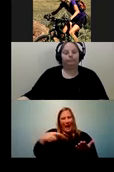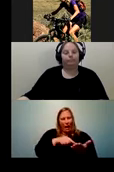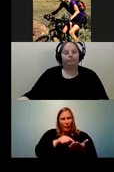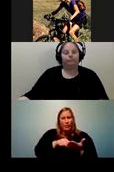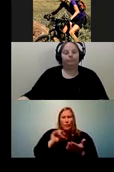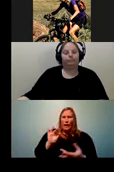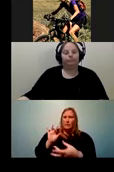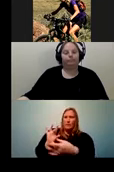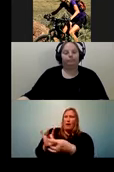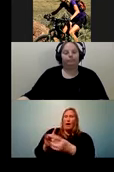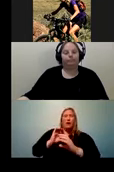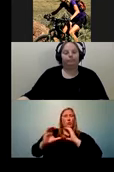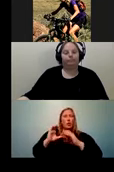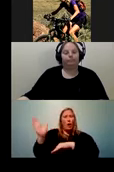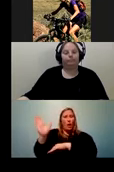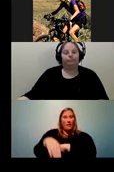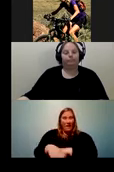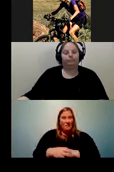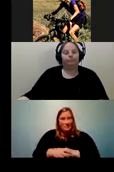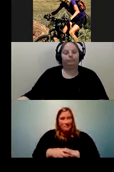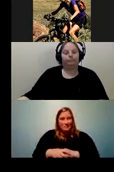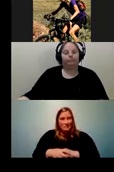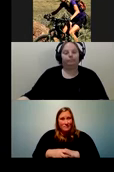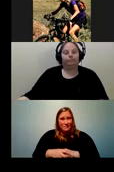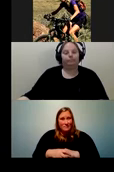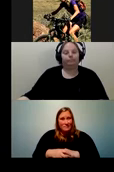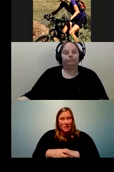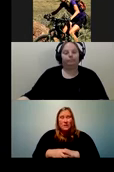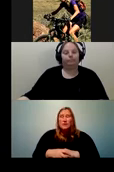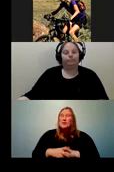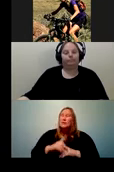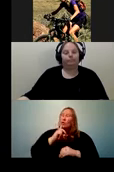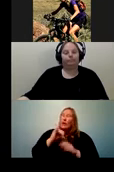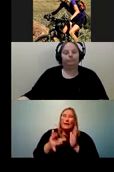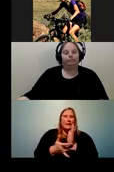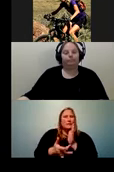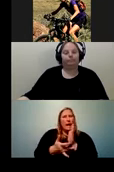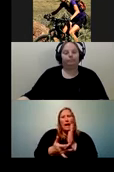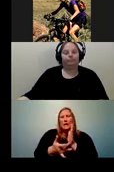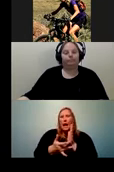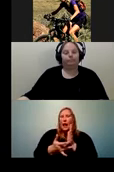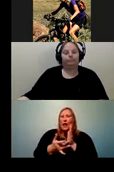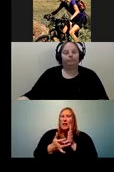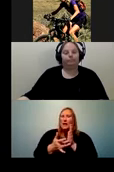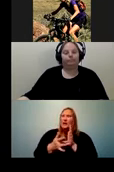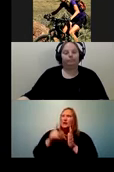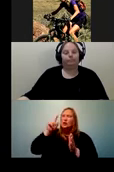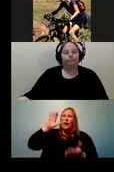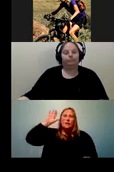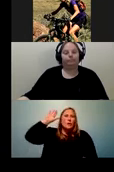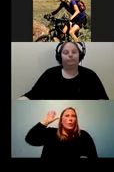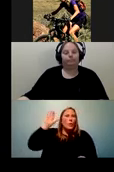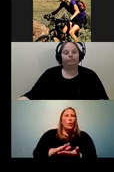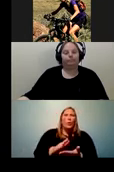we can communicate all day long, right? Technology has eliminated and alleviated so